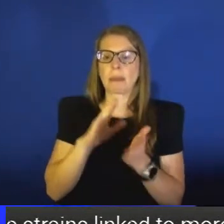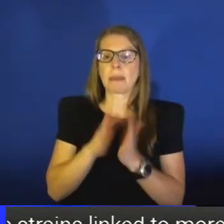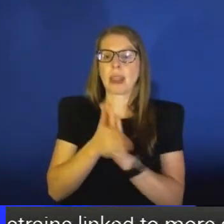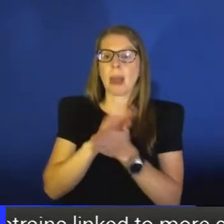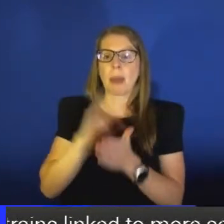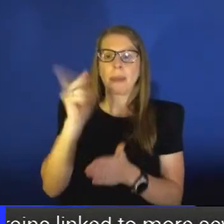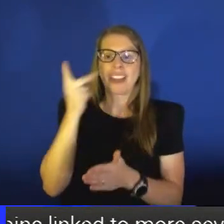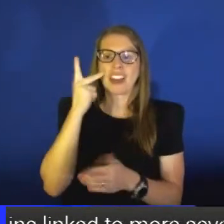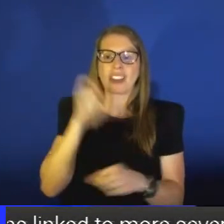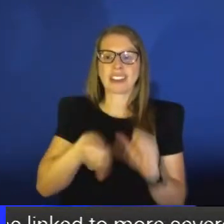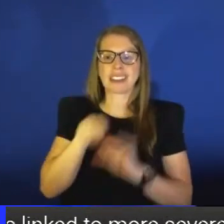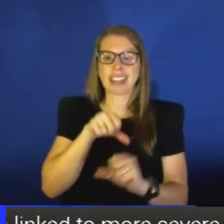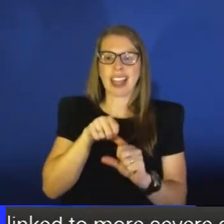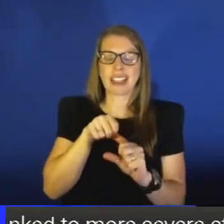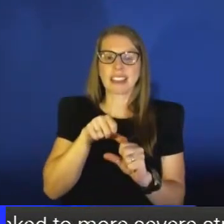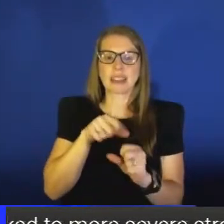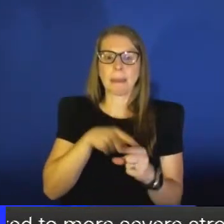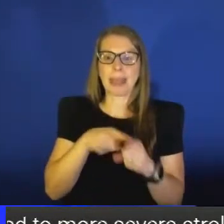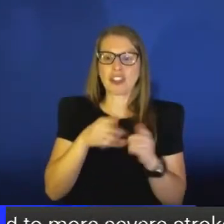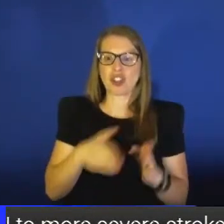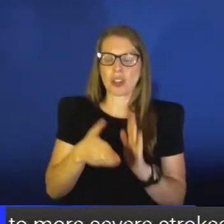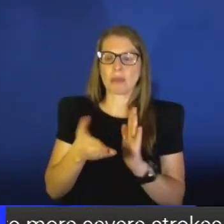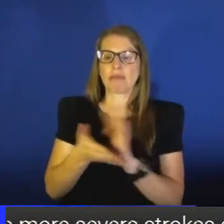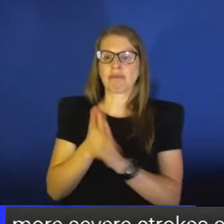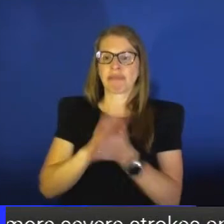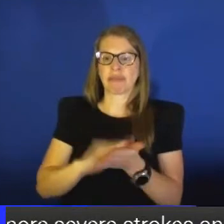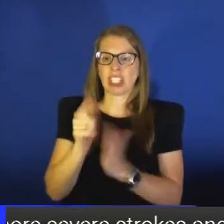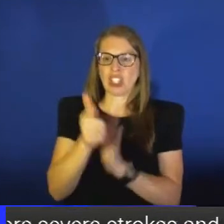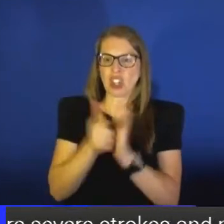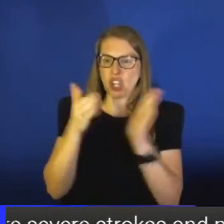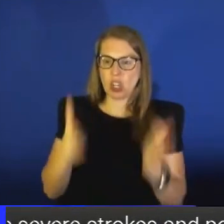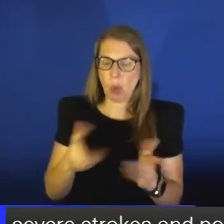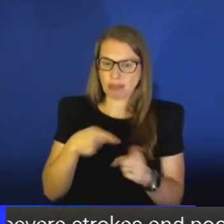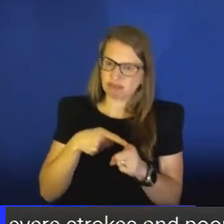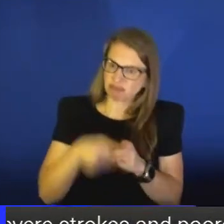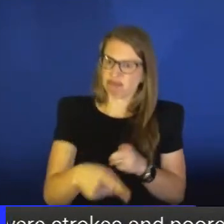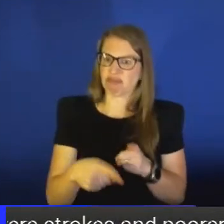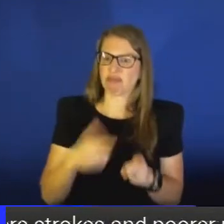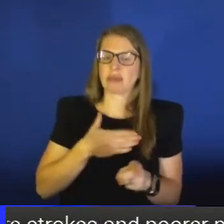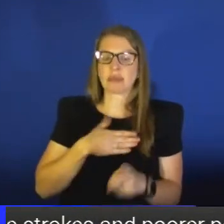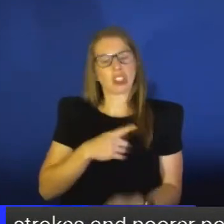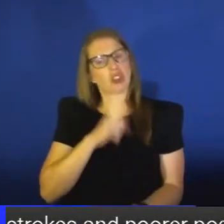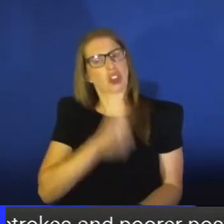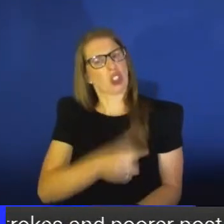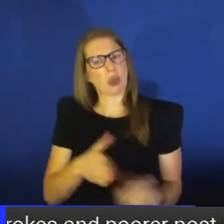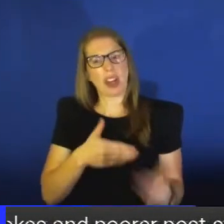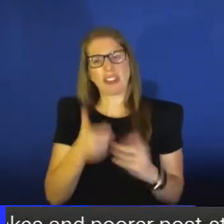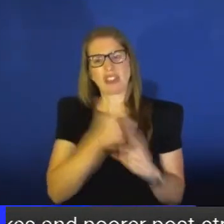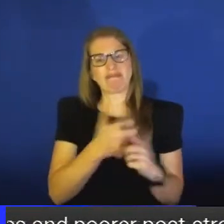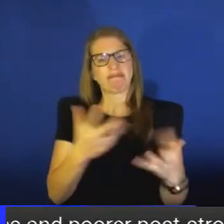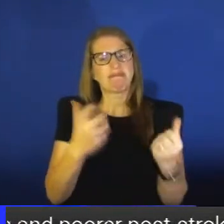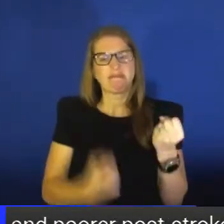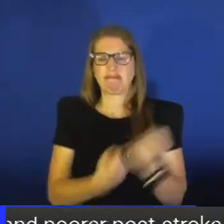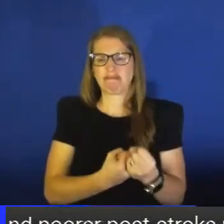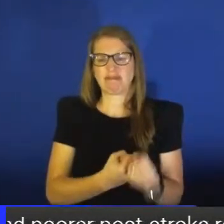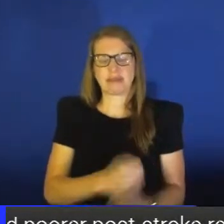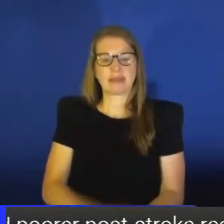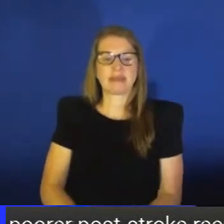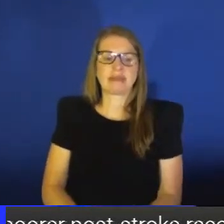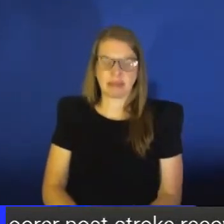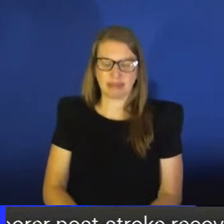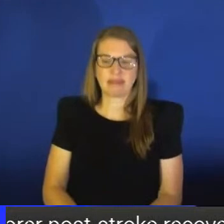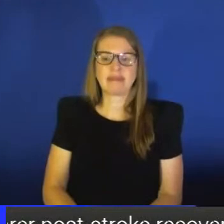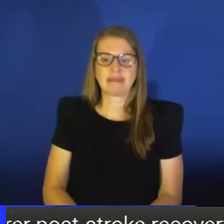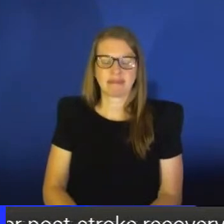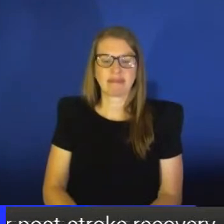to be an attorney, that's my path in life. And we said, you bet, whatever it is that you believe is important and